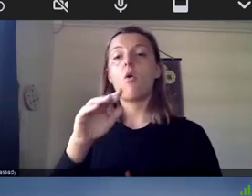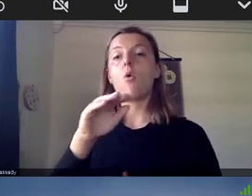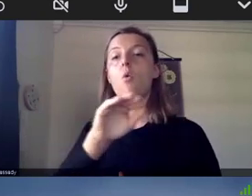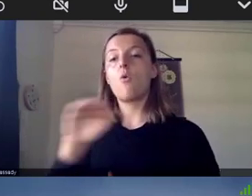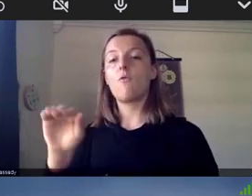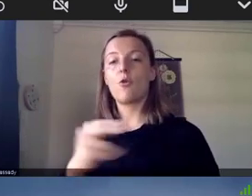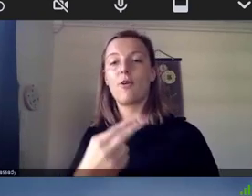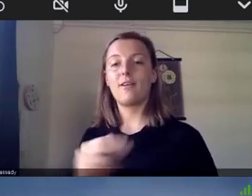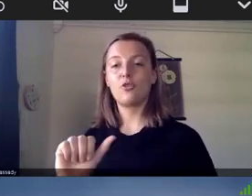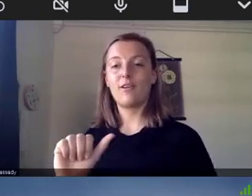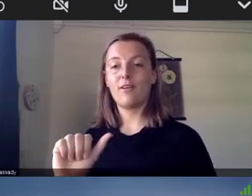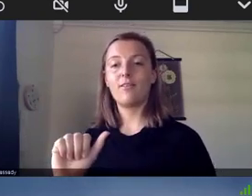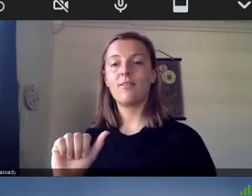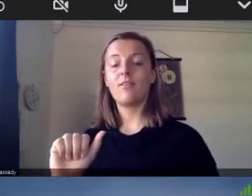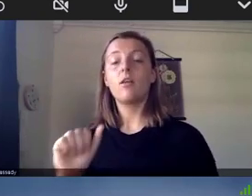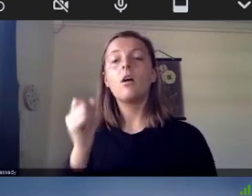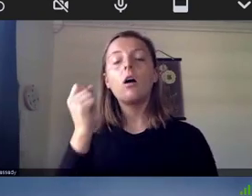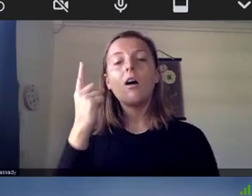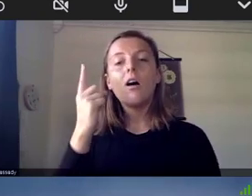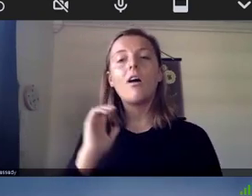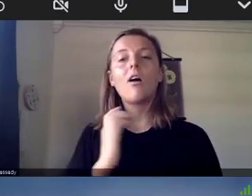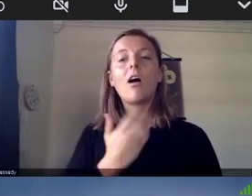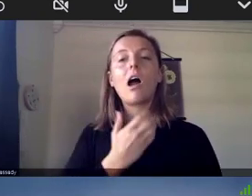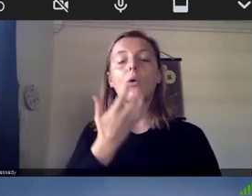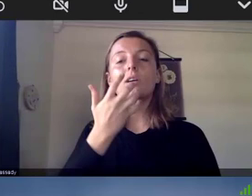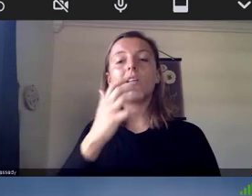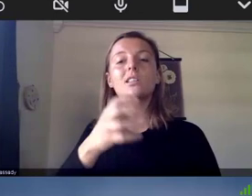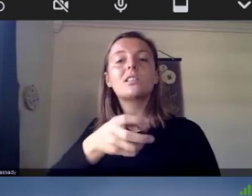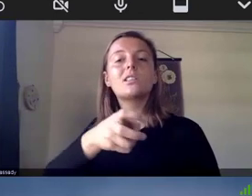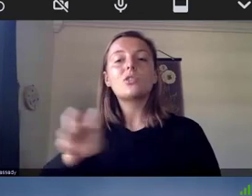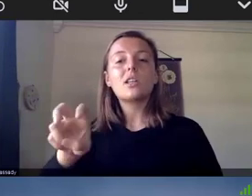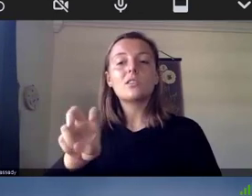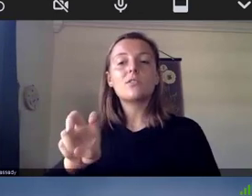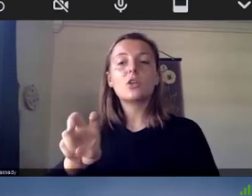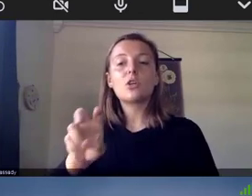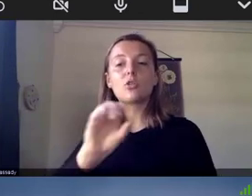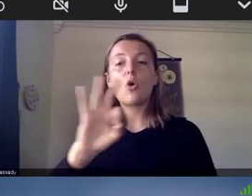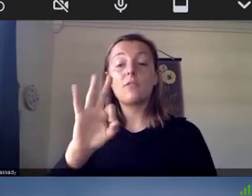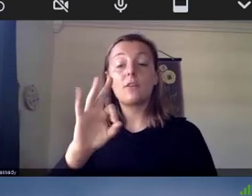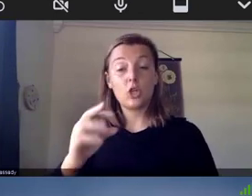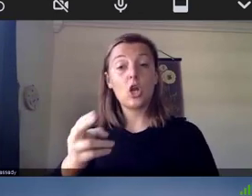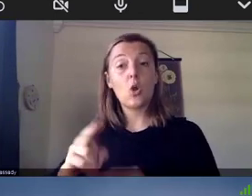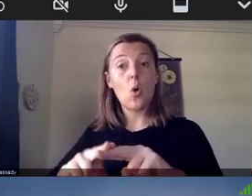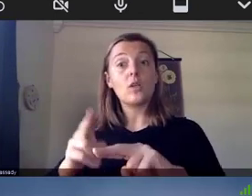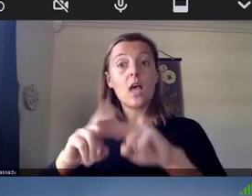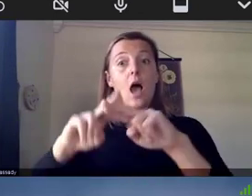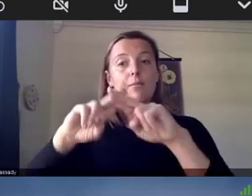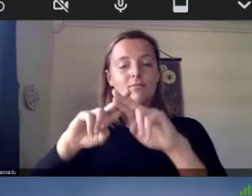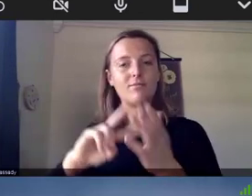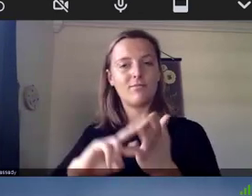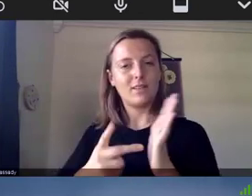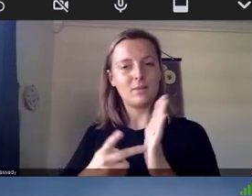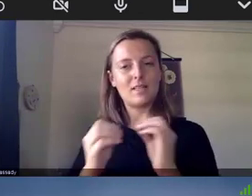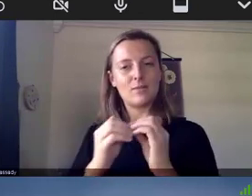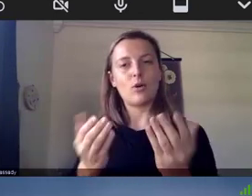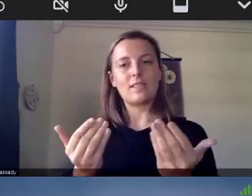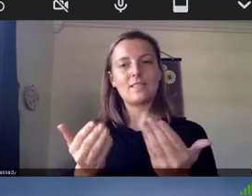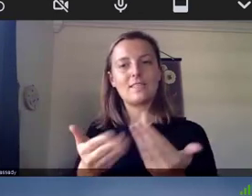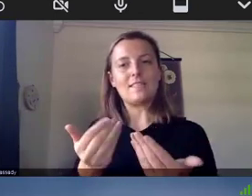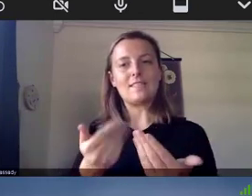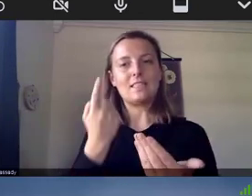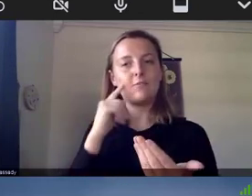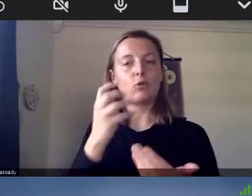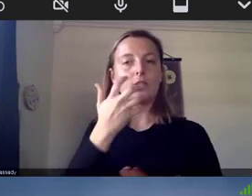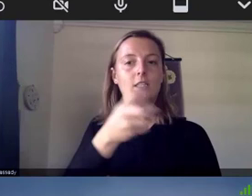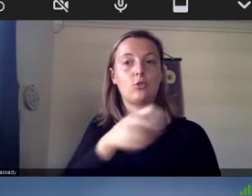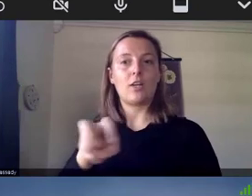coefficient goes up, it's easier to transfer heat. So the resistance goes down, right? We also can think about